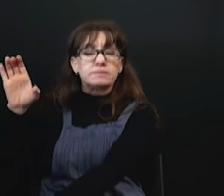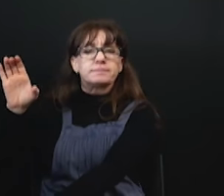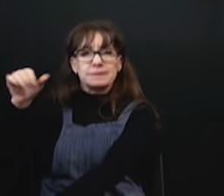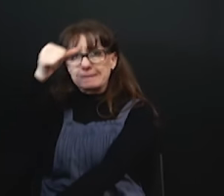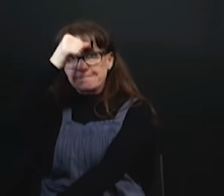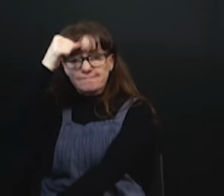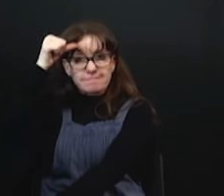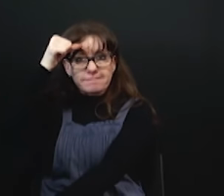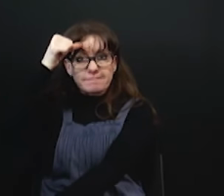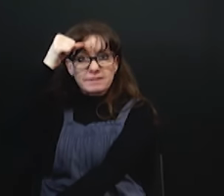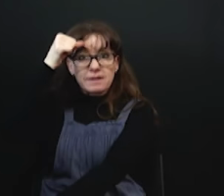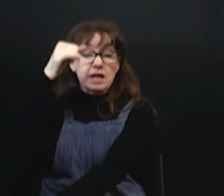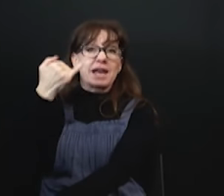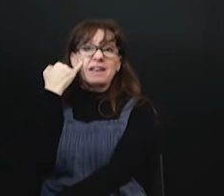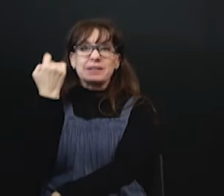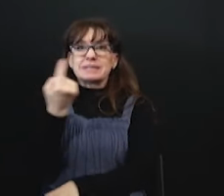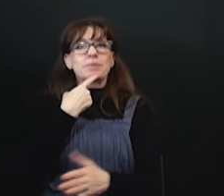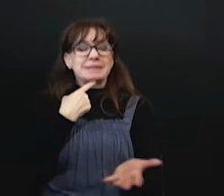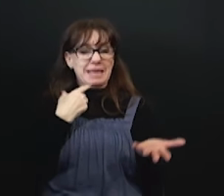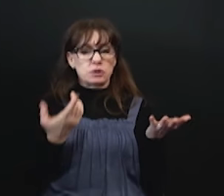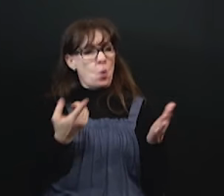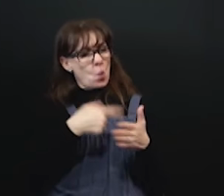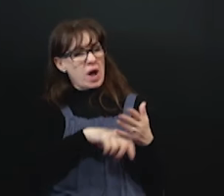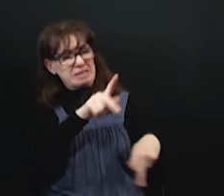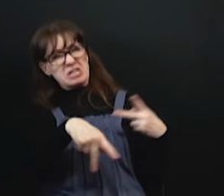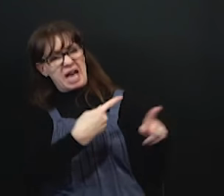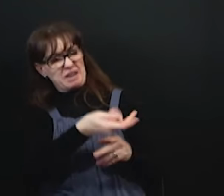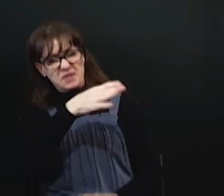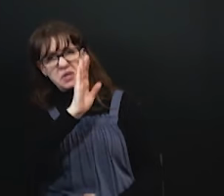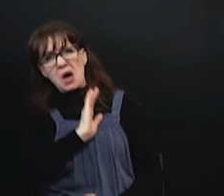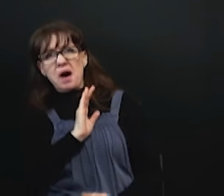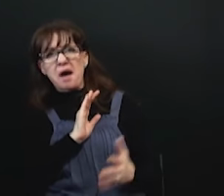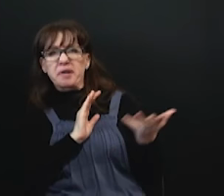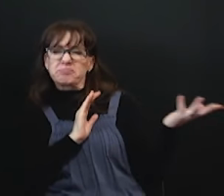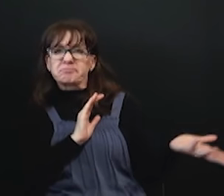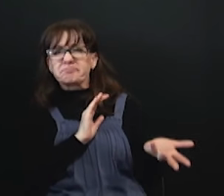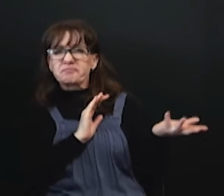And when somebody says, what kind of a God?